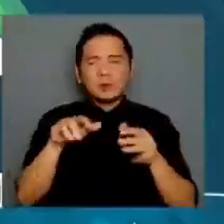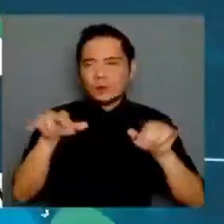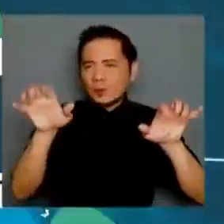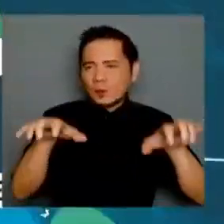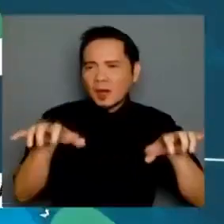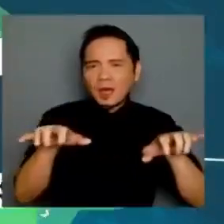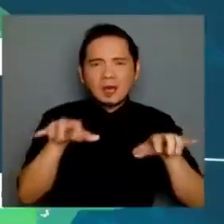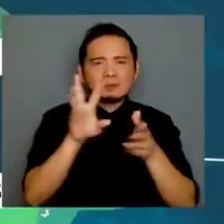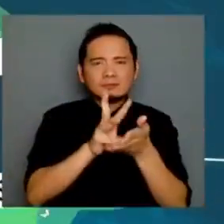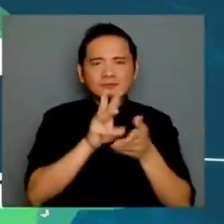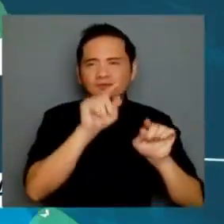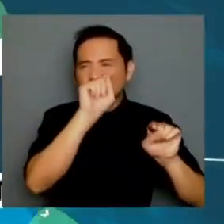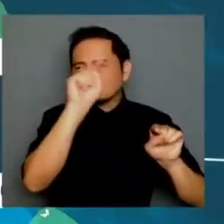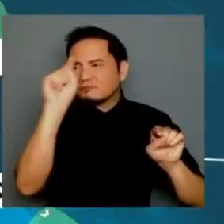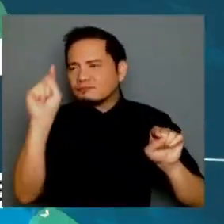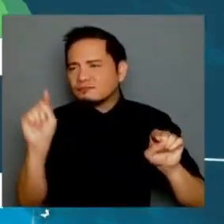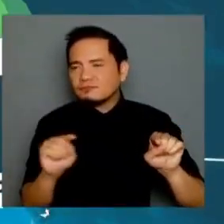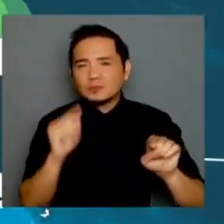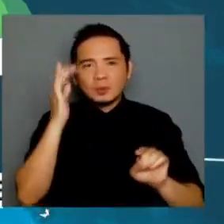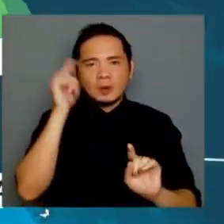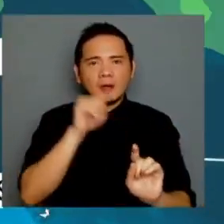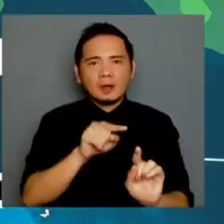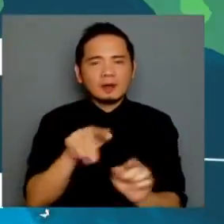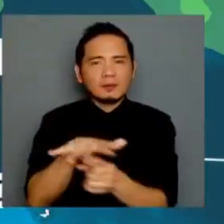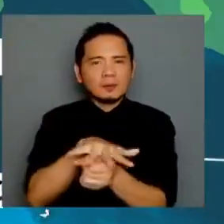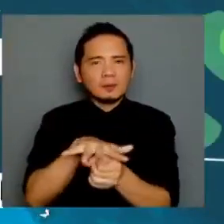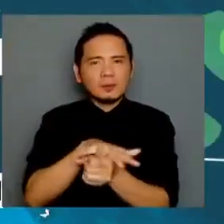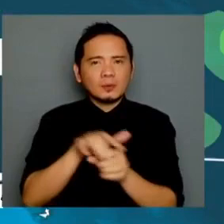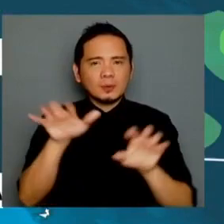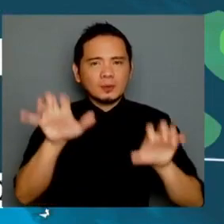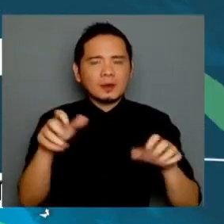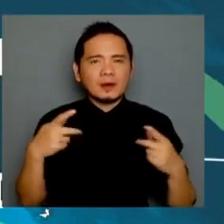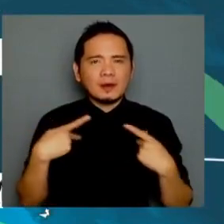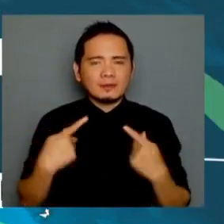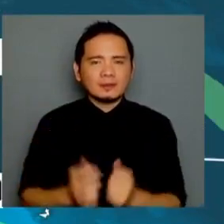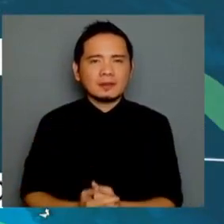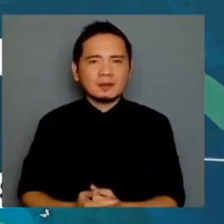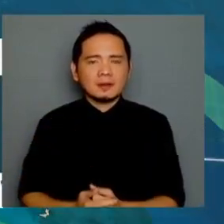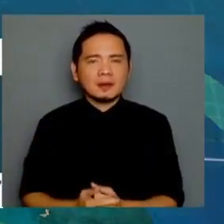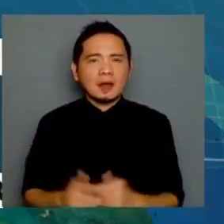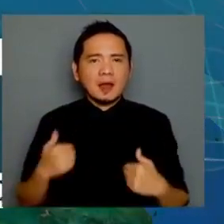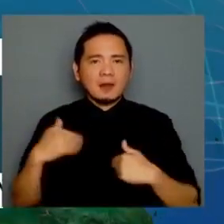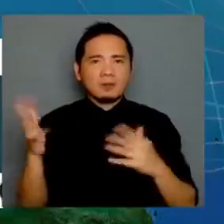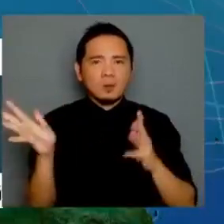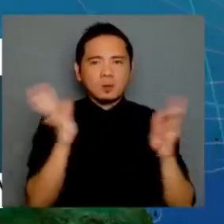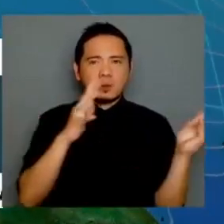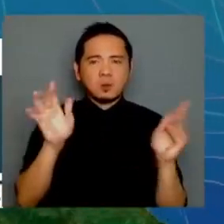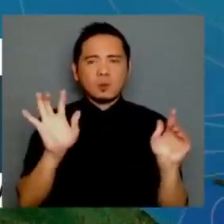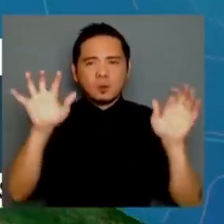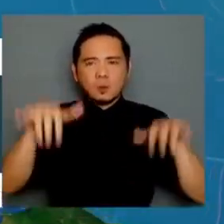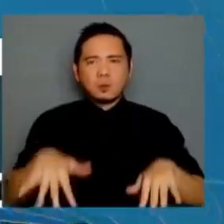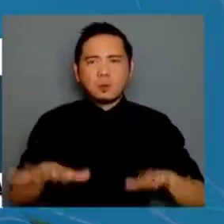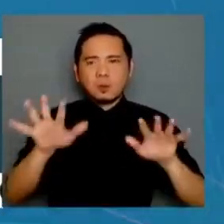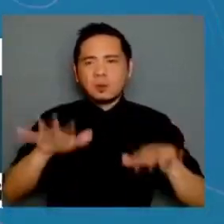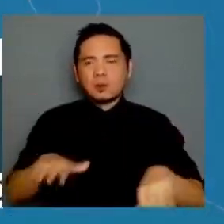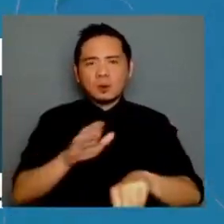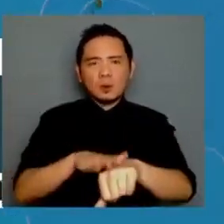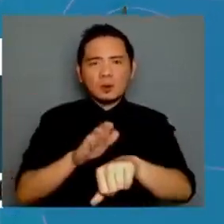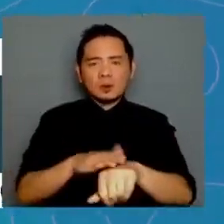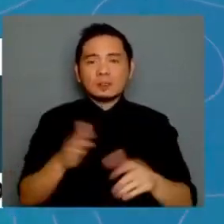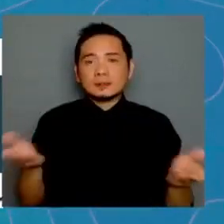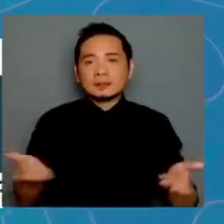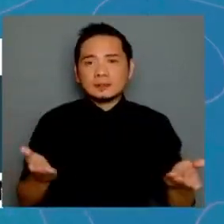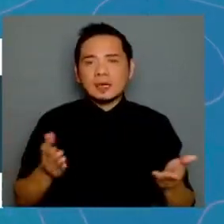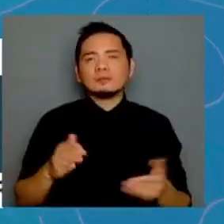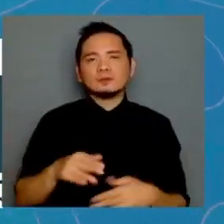or thunderstorms due to the localized thunderstorms. We still have gale warning raised over the seaboards of northern and central